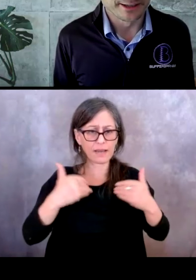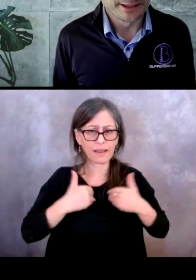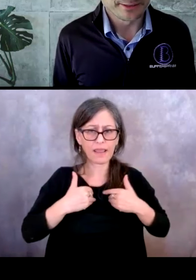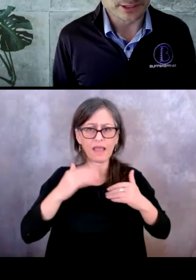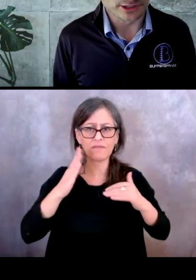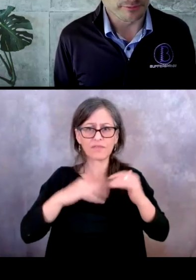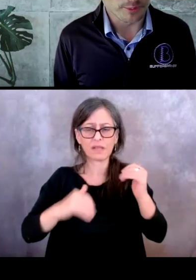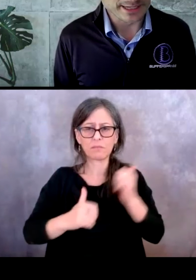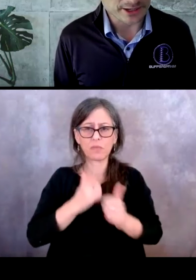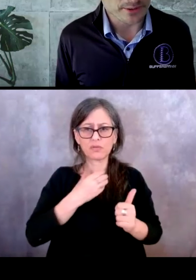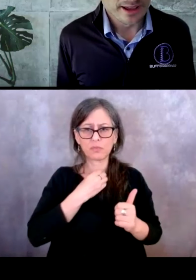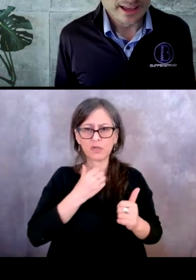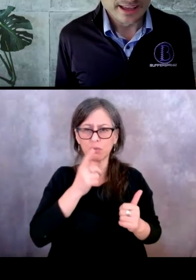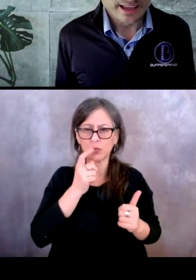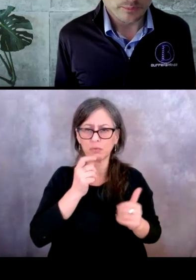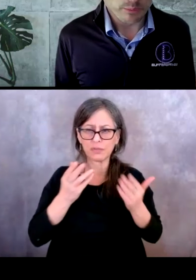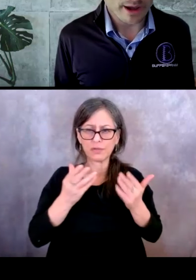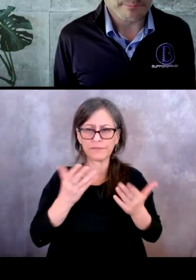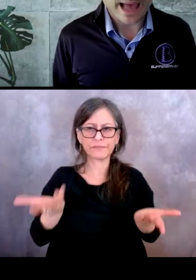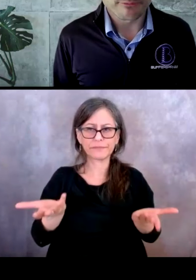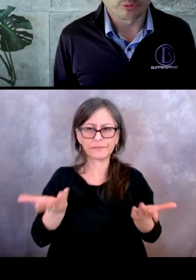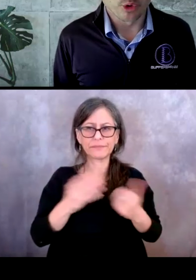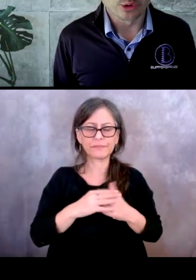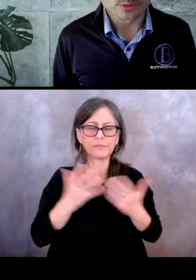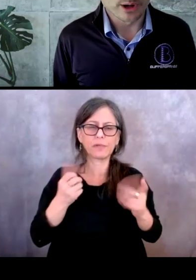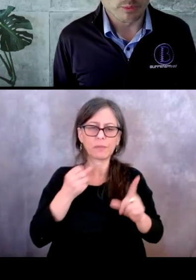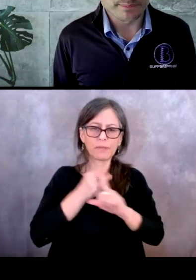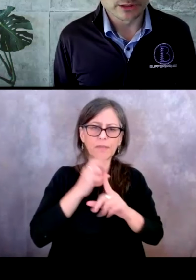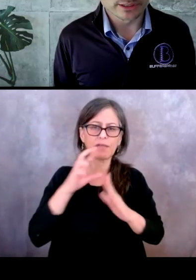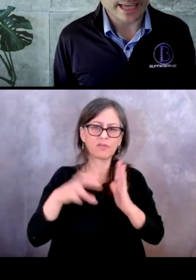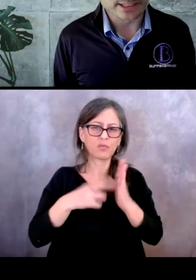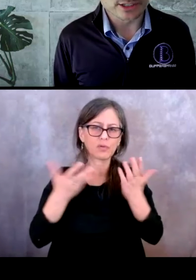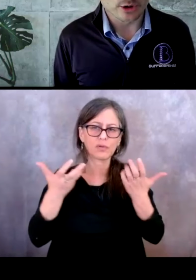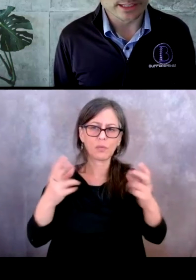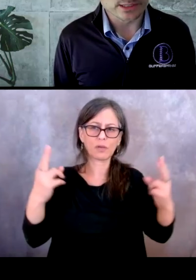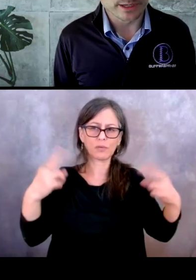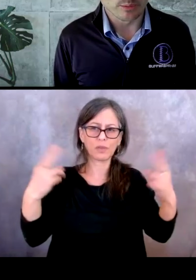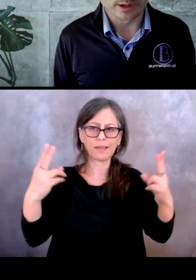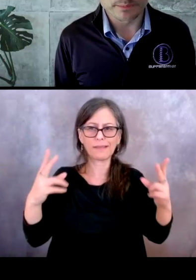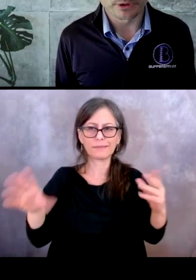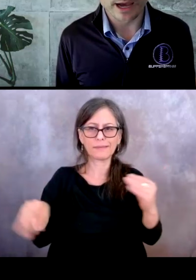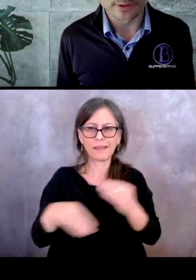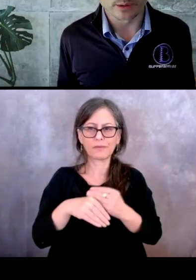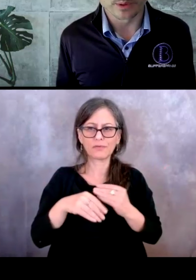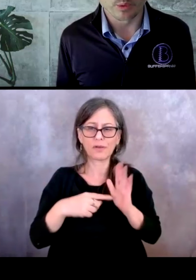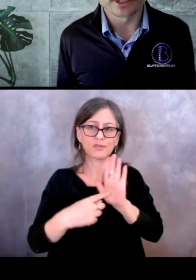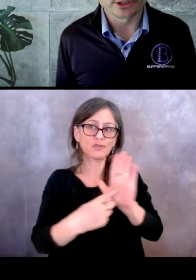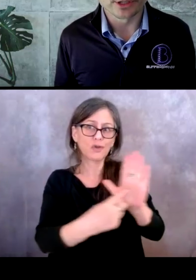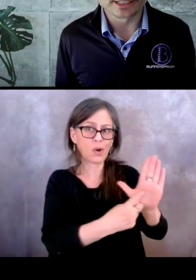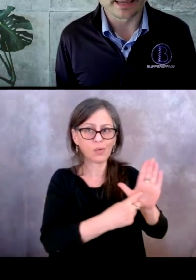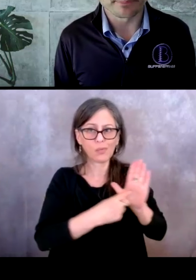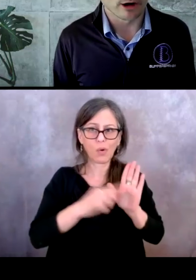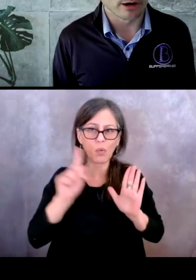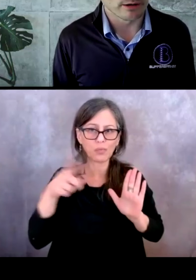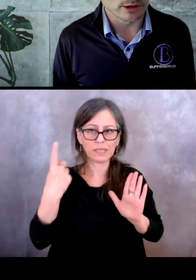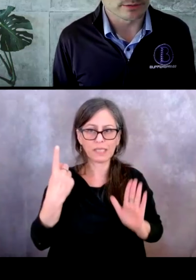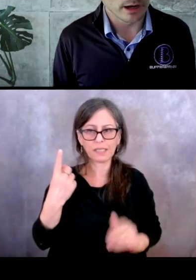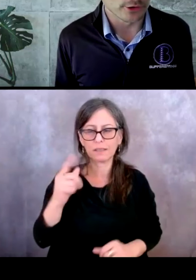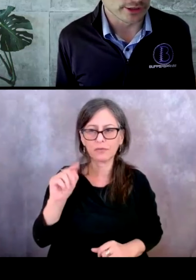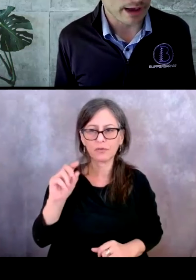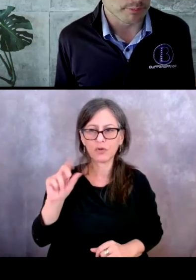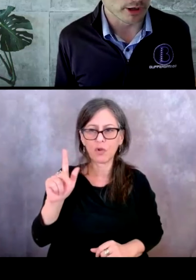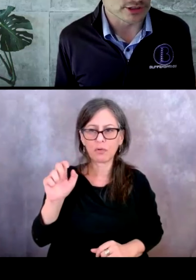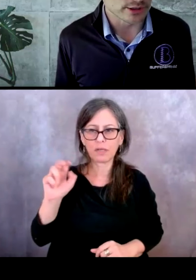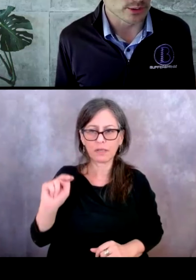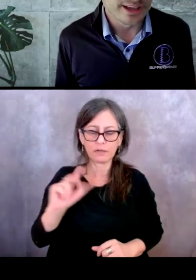Marines that served for me. So we want impactful roles. We don't want to be looked at as tokens. We don't want to be put out there. We want to do the same thing our